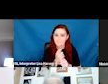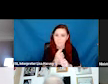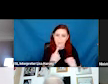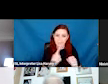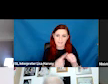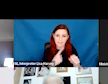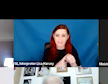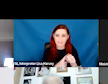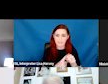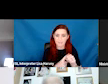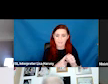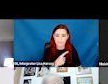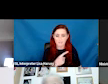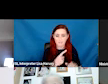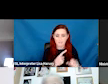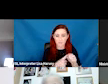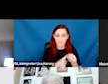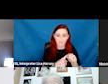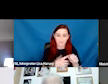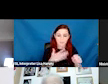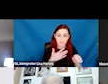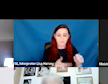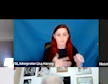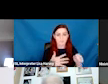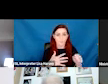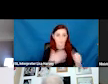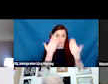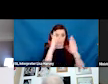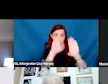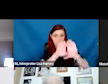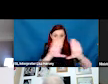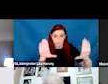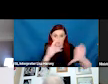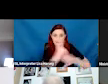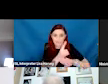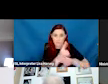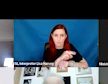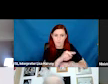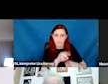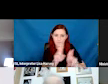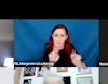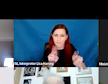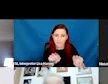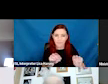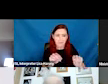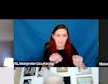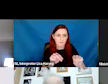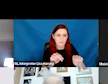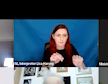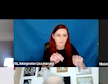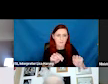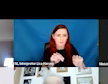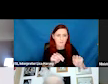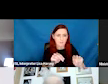I suppose to what we will put on the screen here, where people can actually purchase